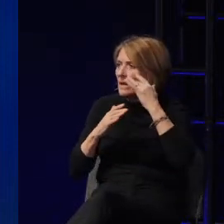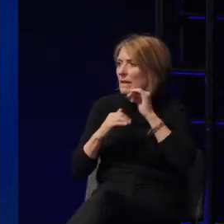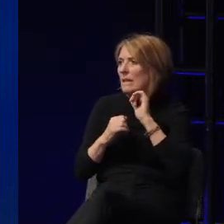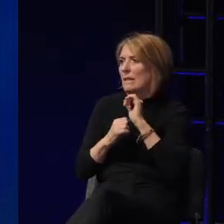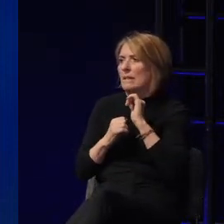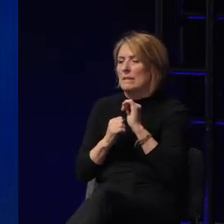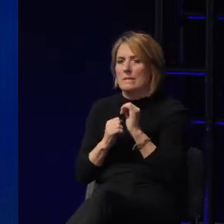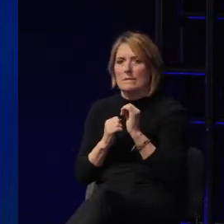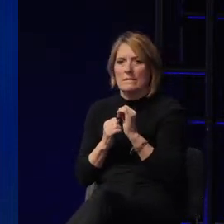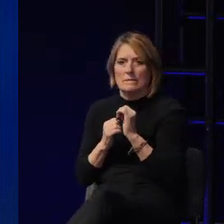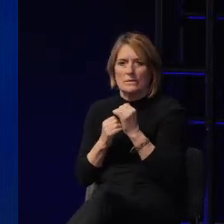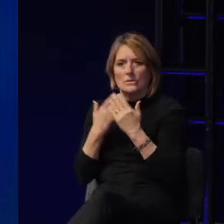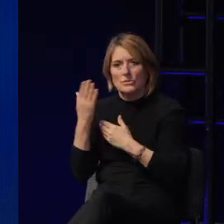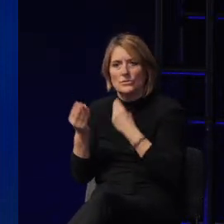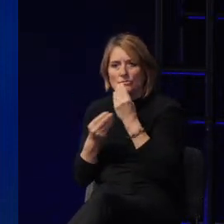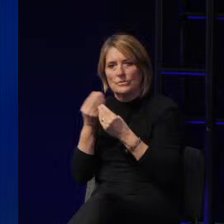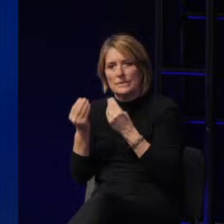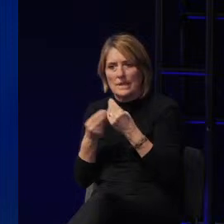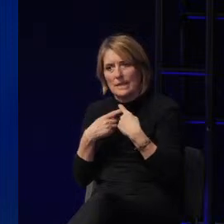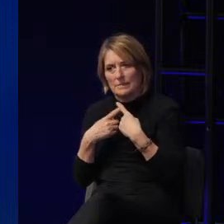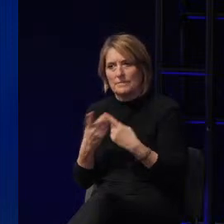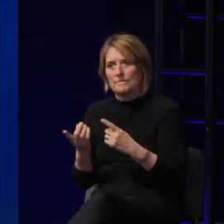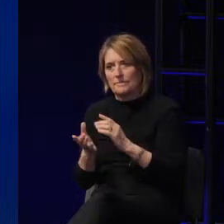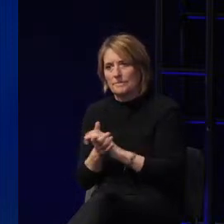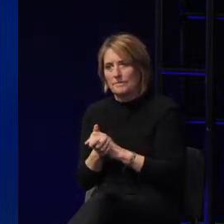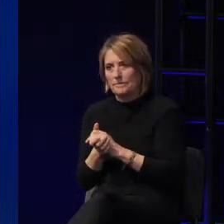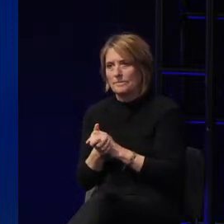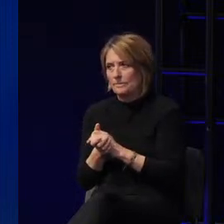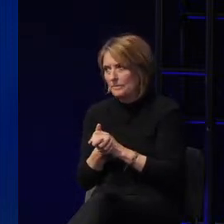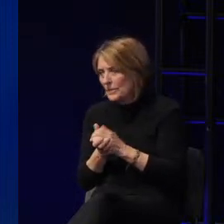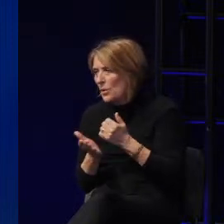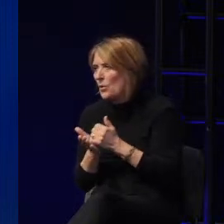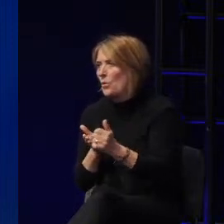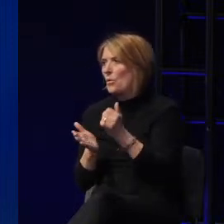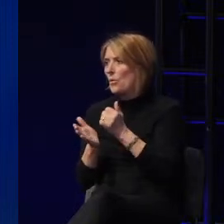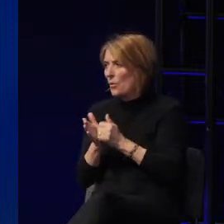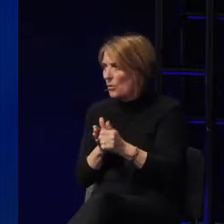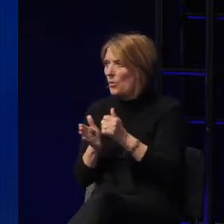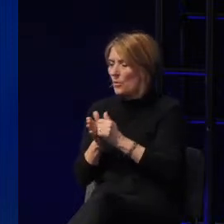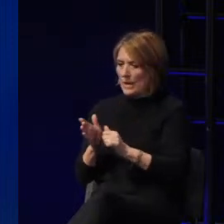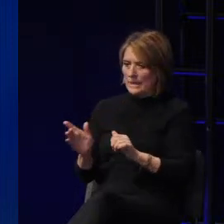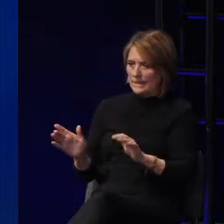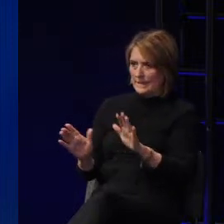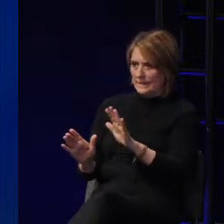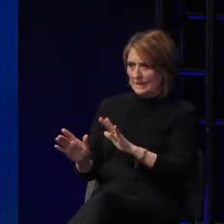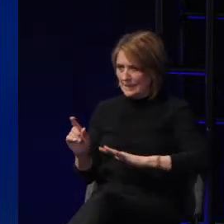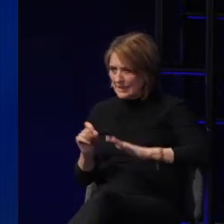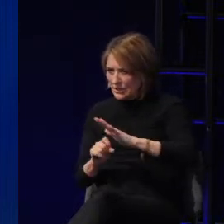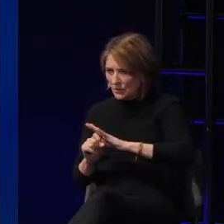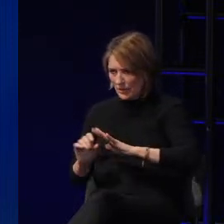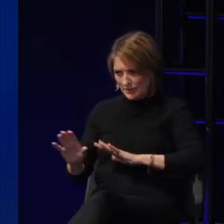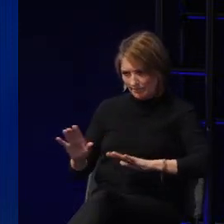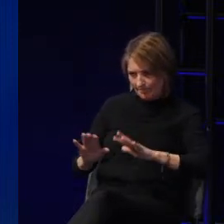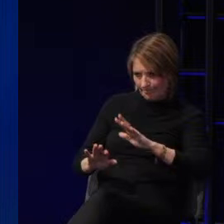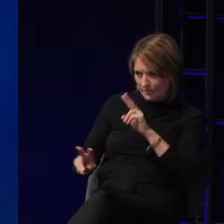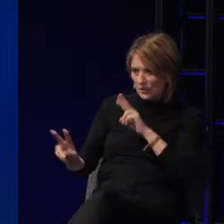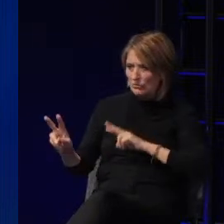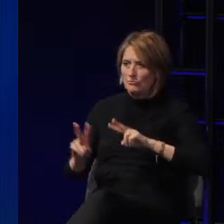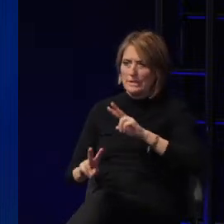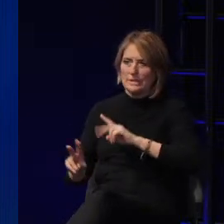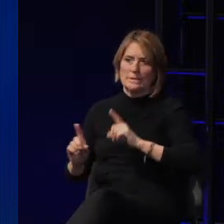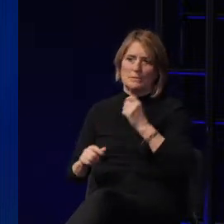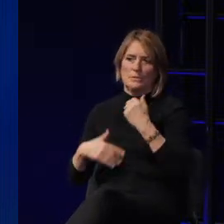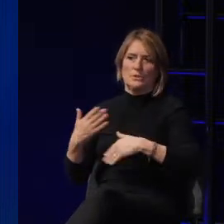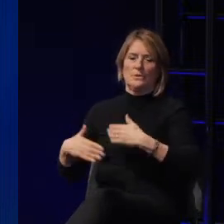story that you're telling as well, where you're always reading the situation and looking after the people